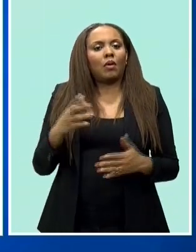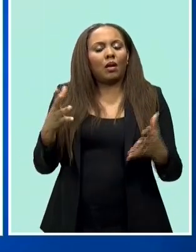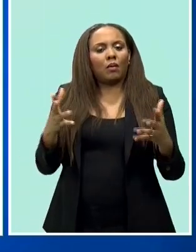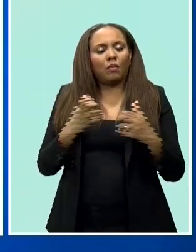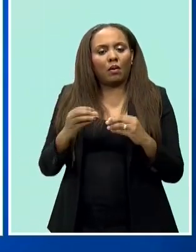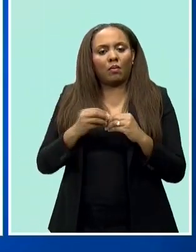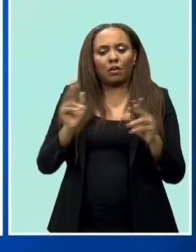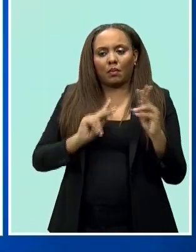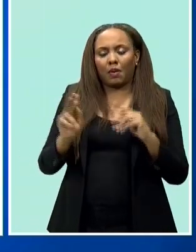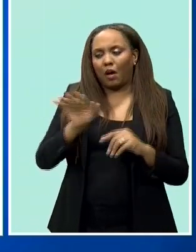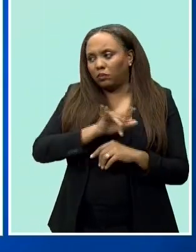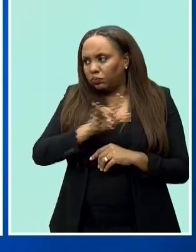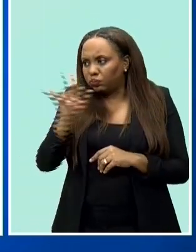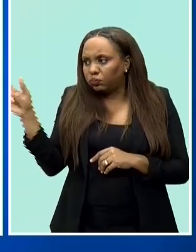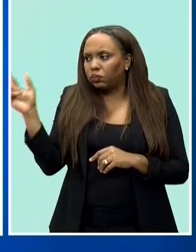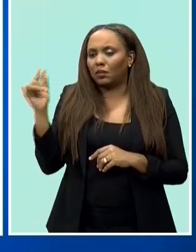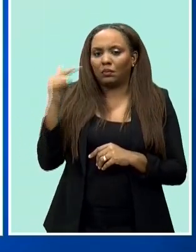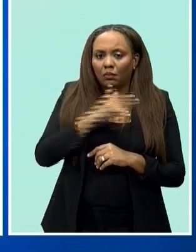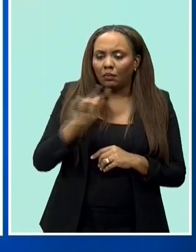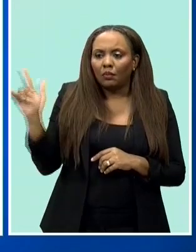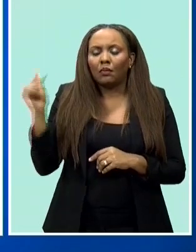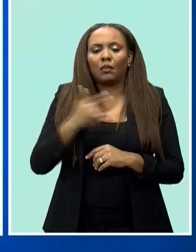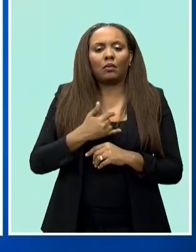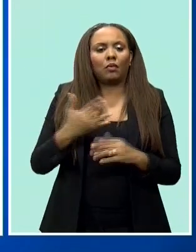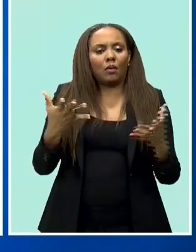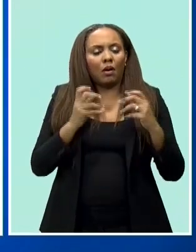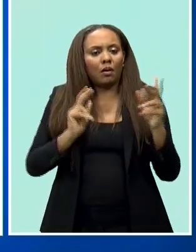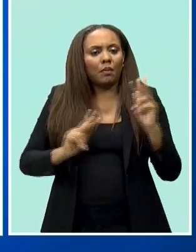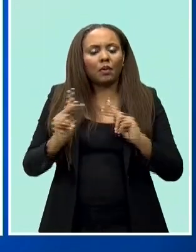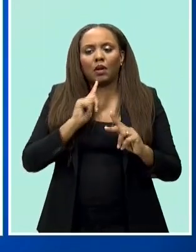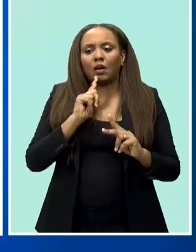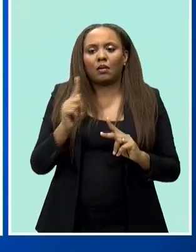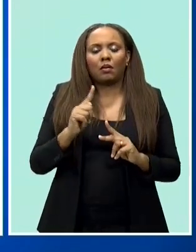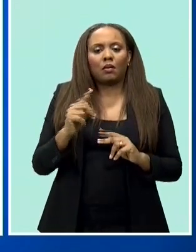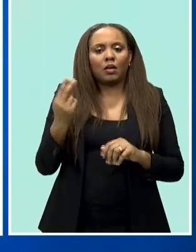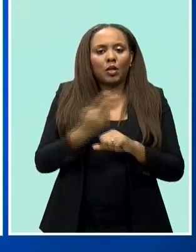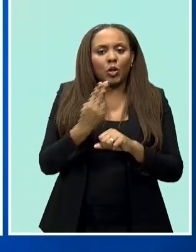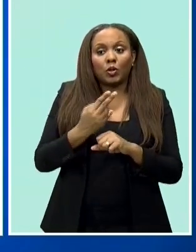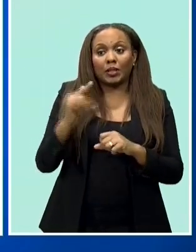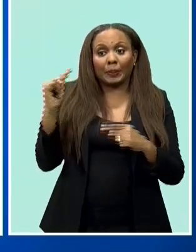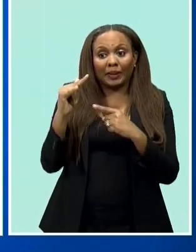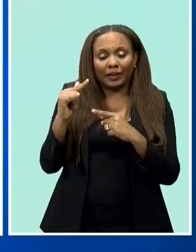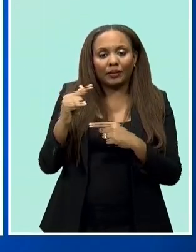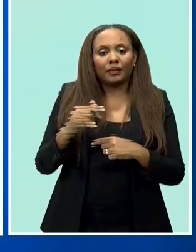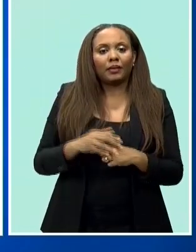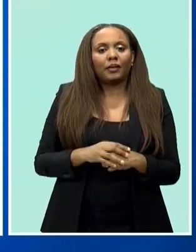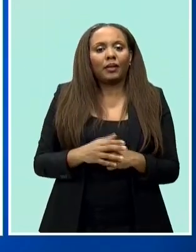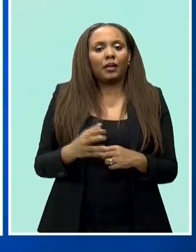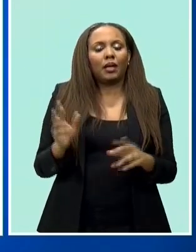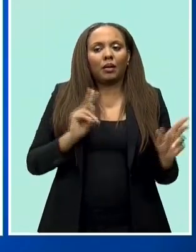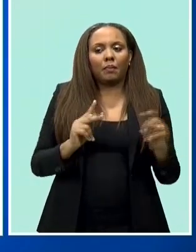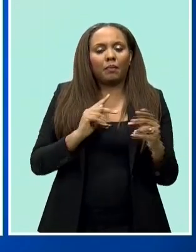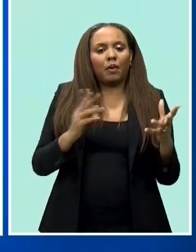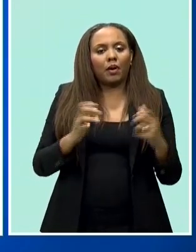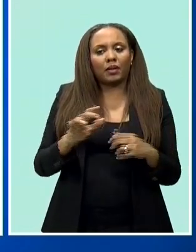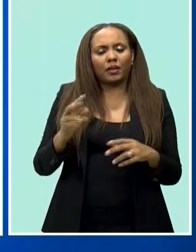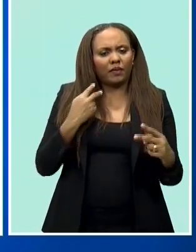people seeing the advantages of moving between islands and potentially visiting each